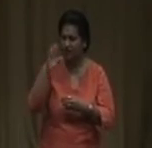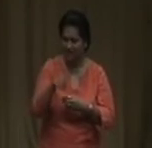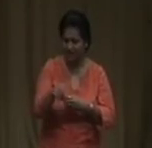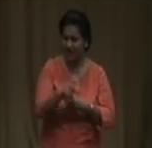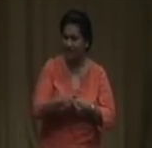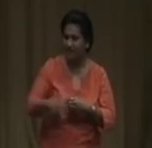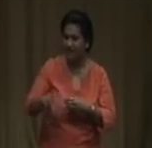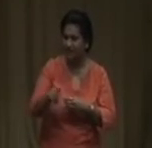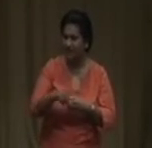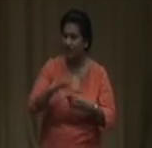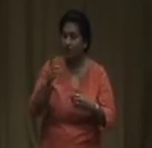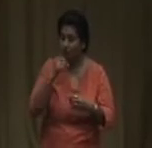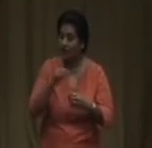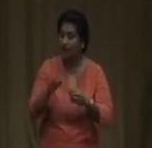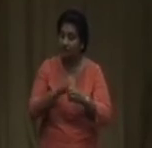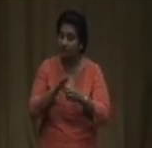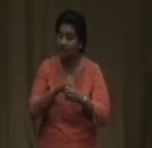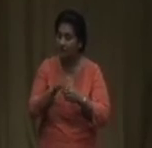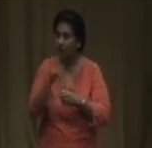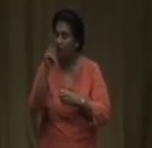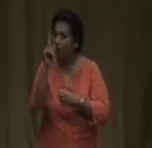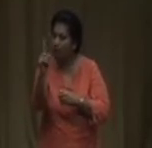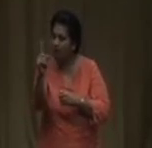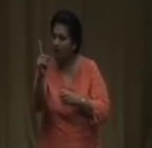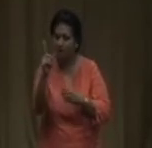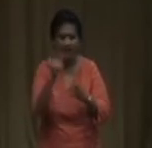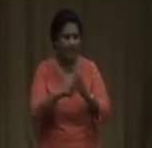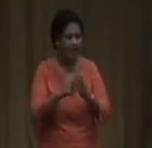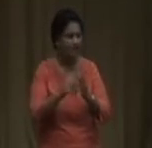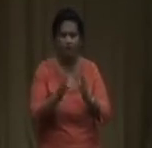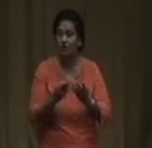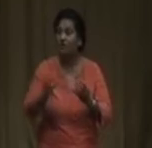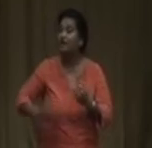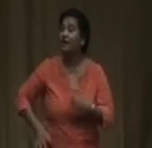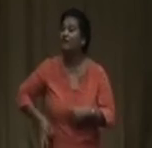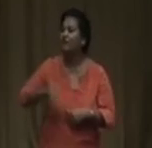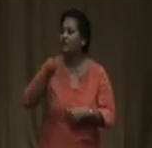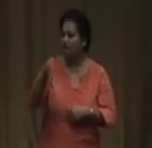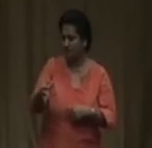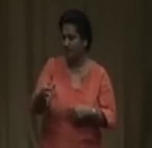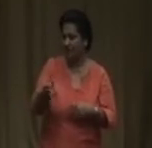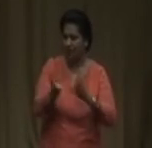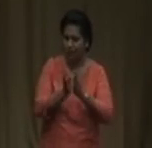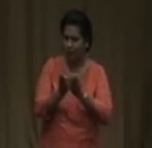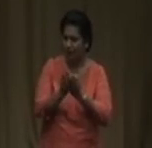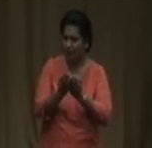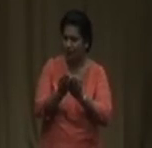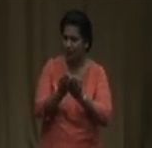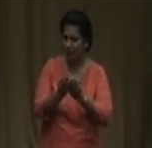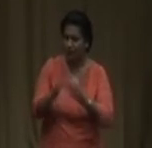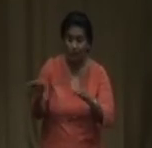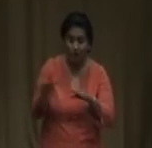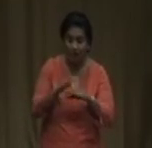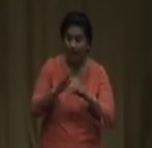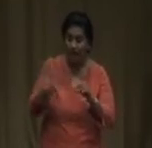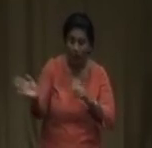textbook that covered every, well, let me put it this way, an affordable proprietary textbook that covered every region in the